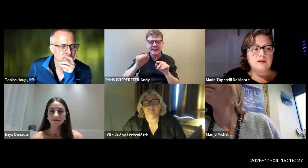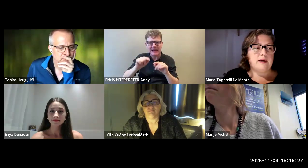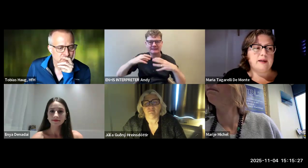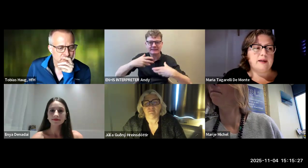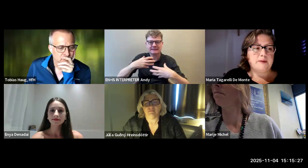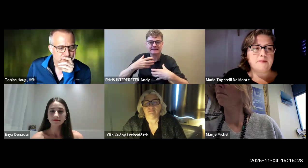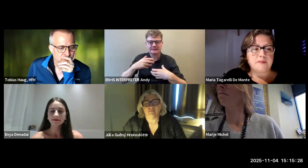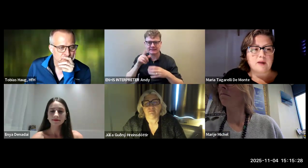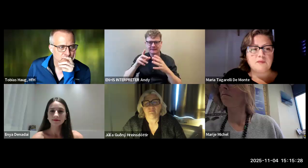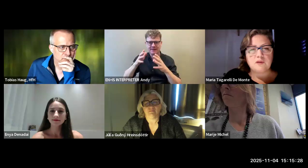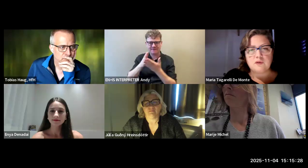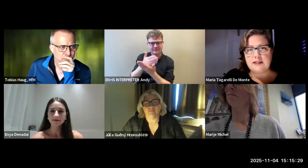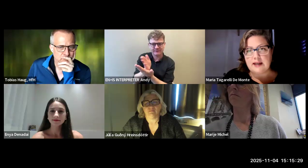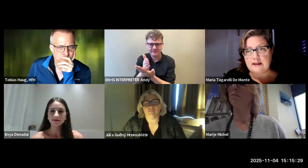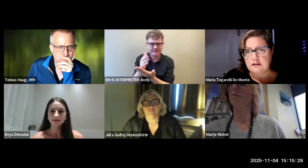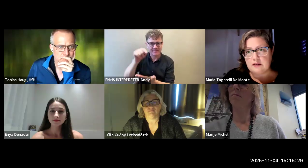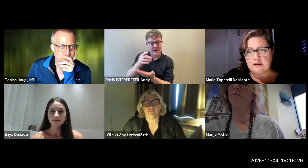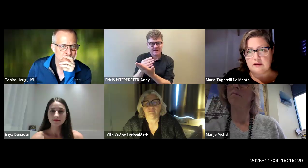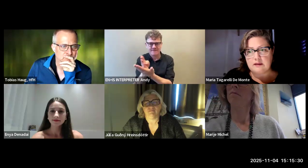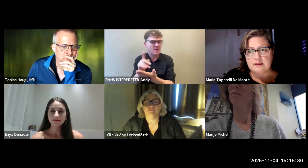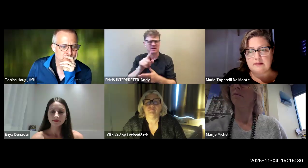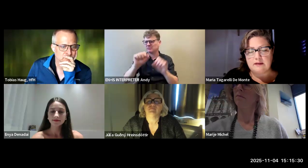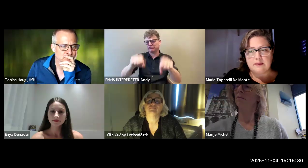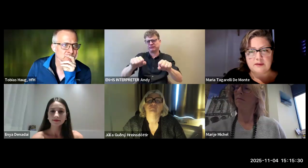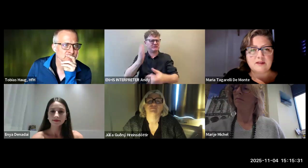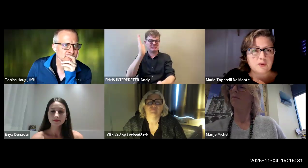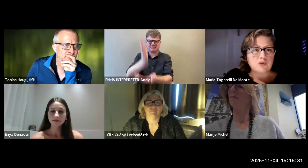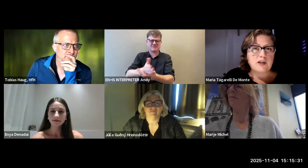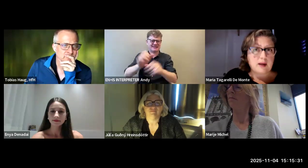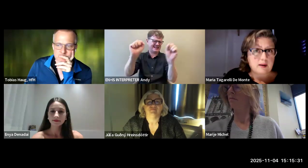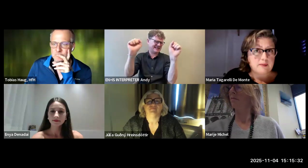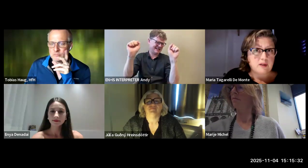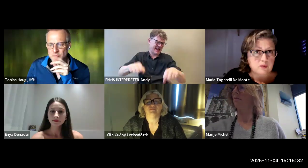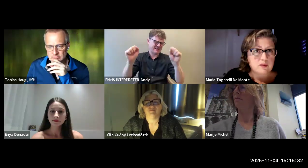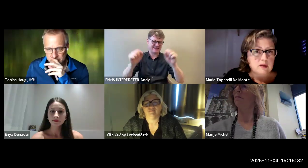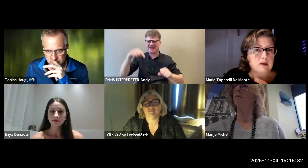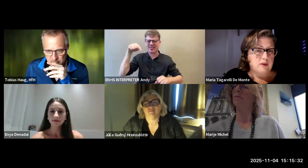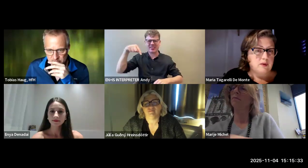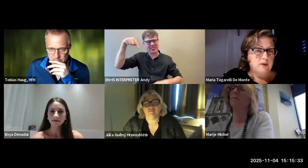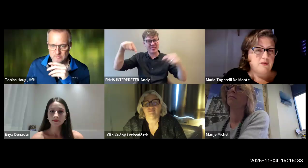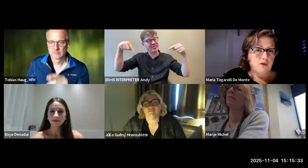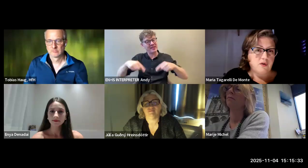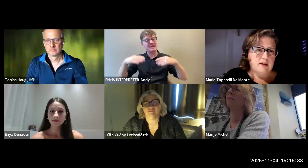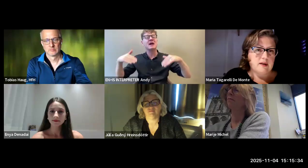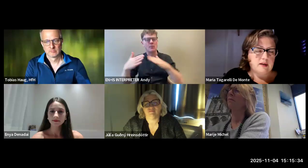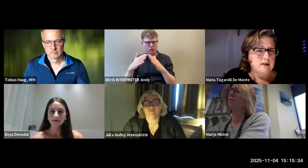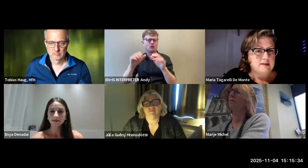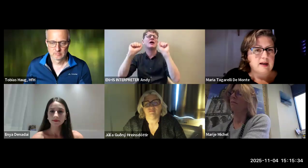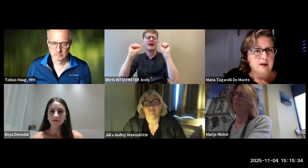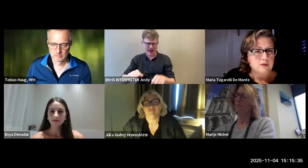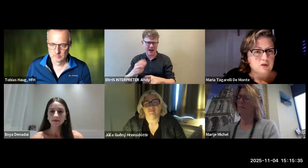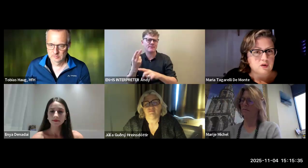further. So absolutely, yes, this approach can be used with